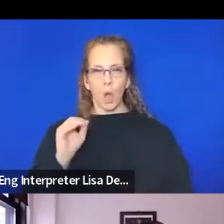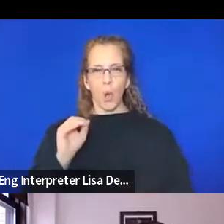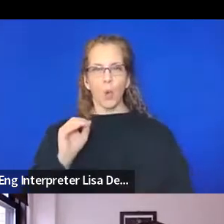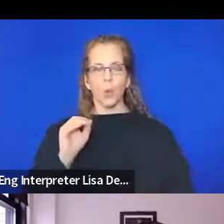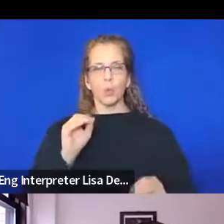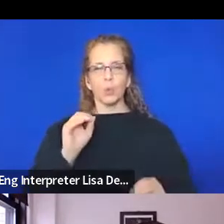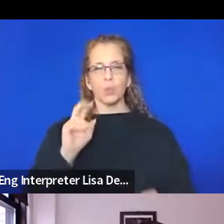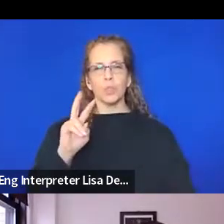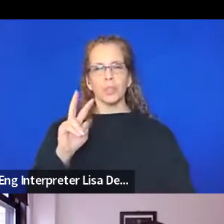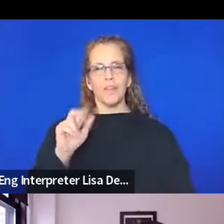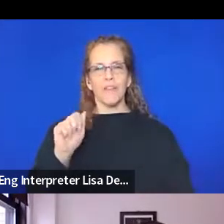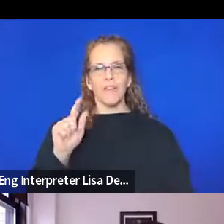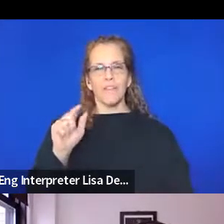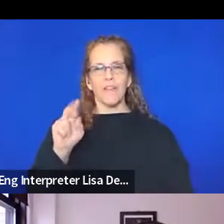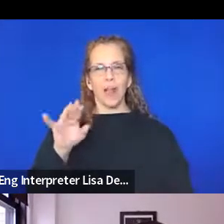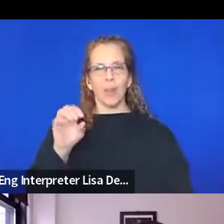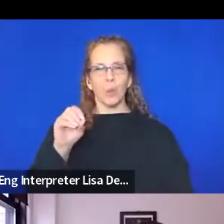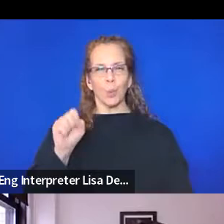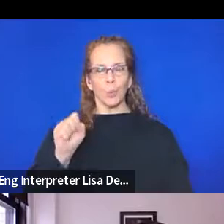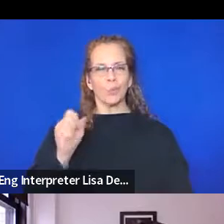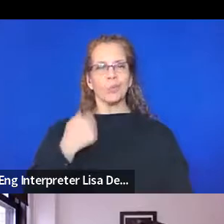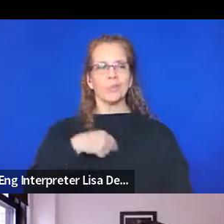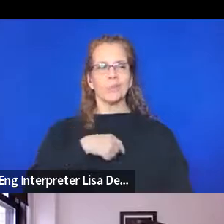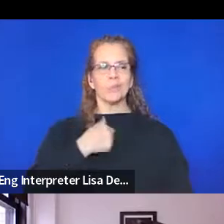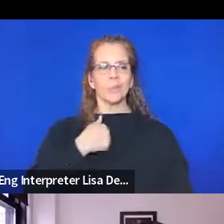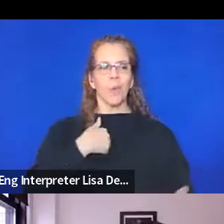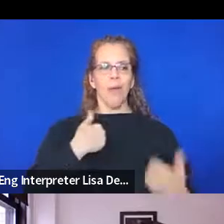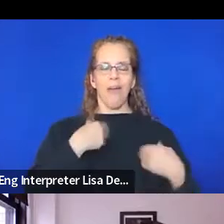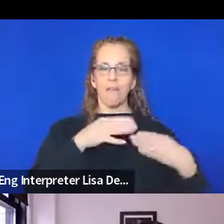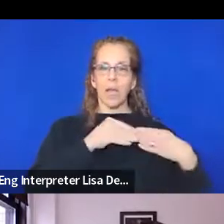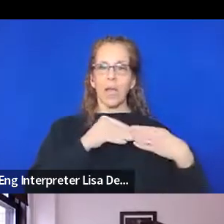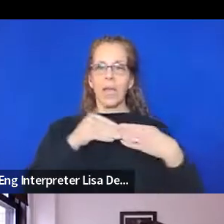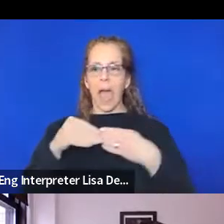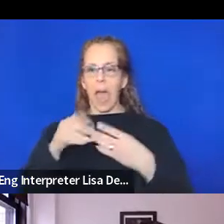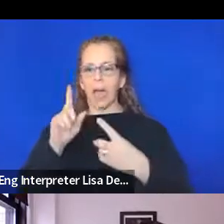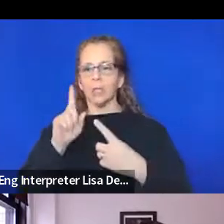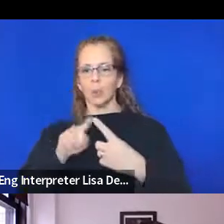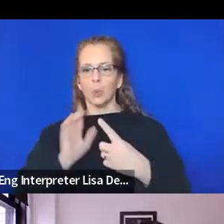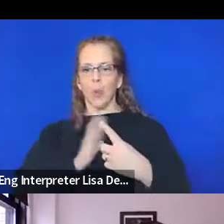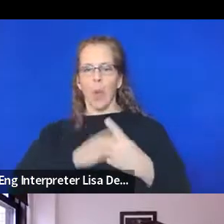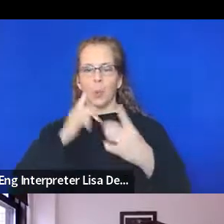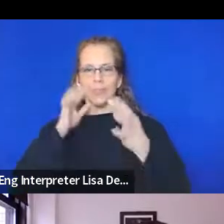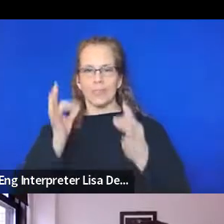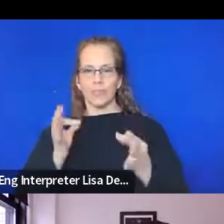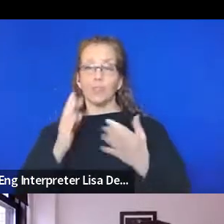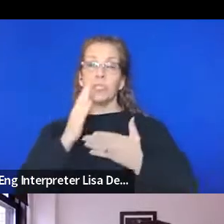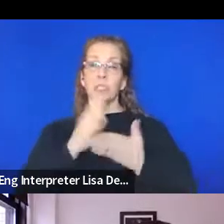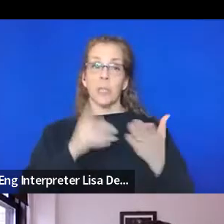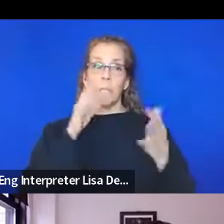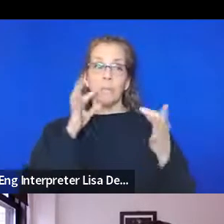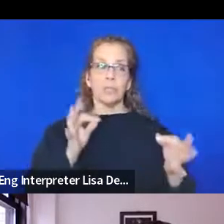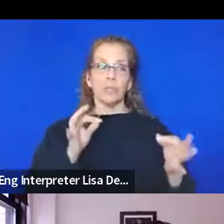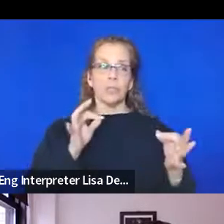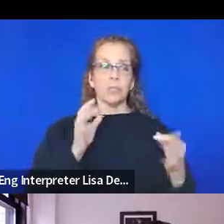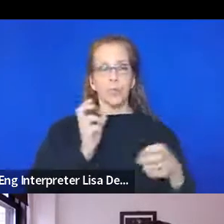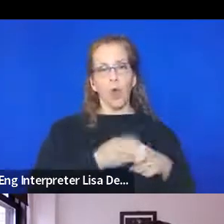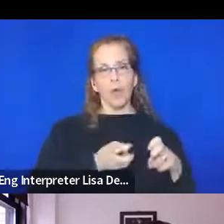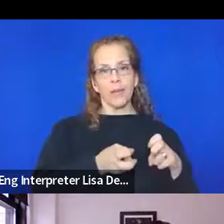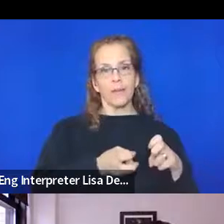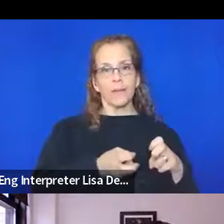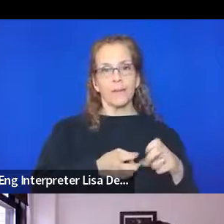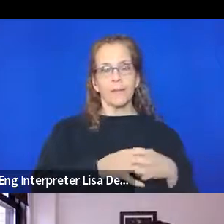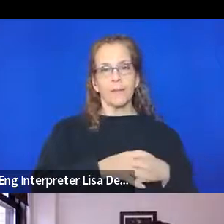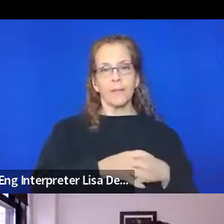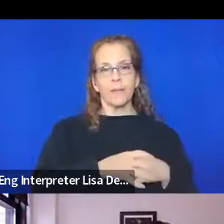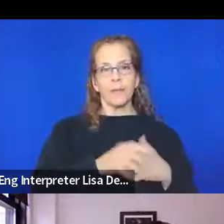a guide to these decisions that we've been making, because some of the decisions are really hard. It's not clear which